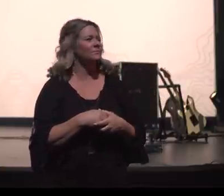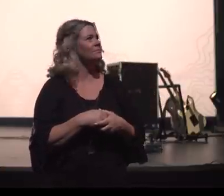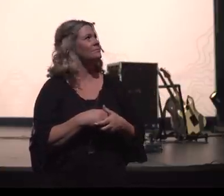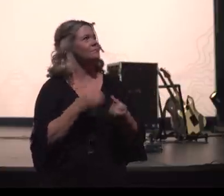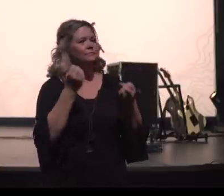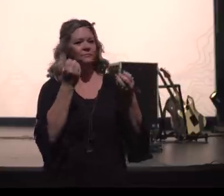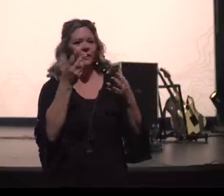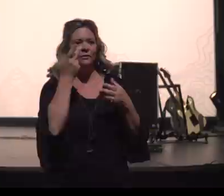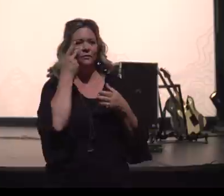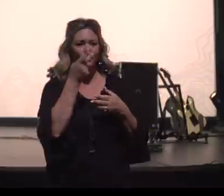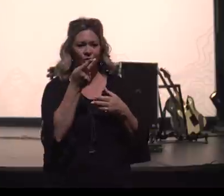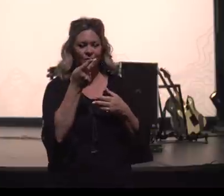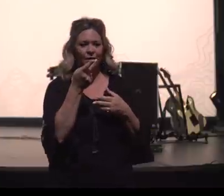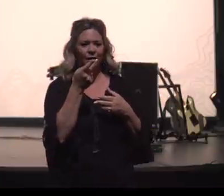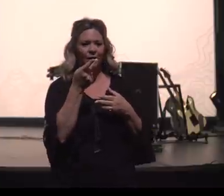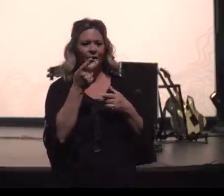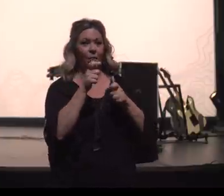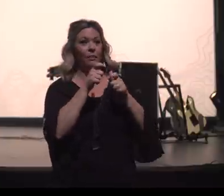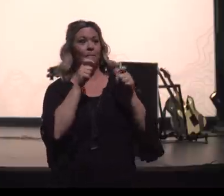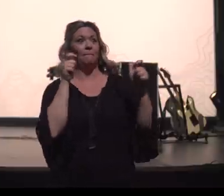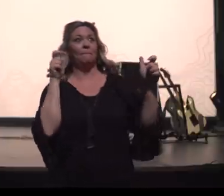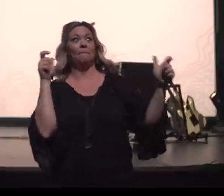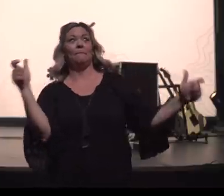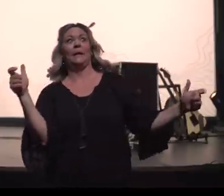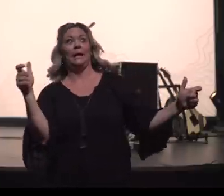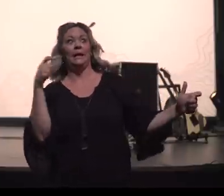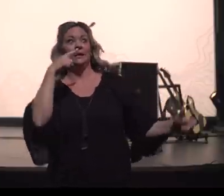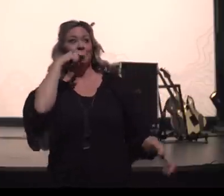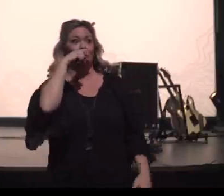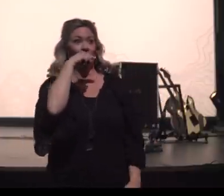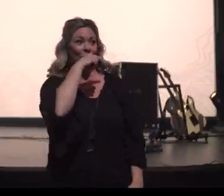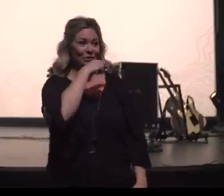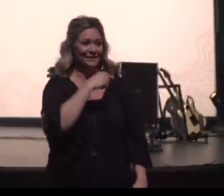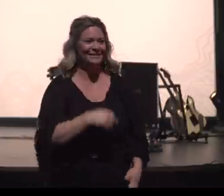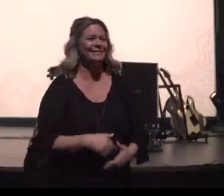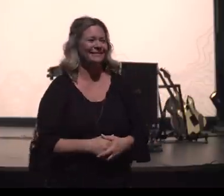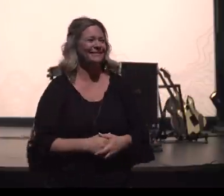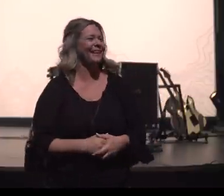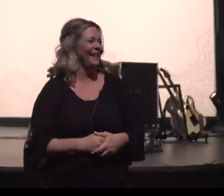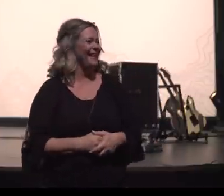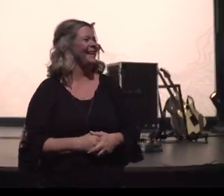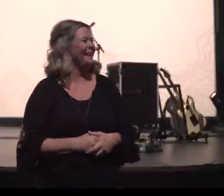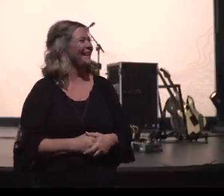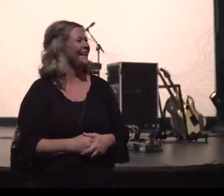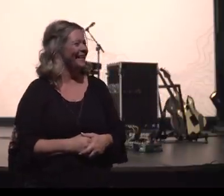How many of you saw that toothbrush right there?